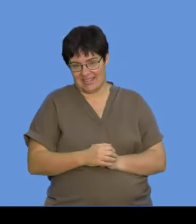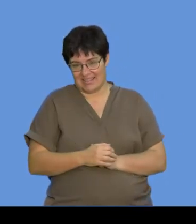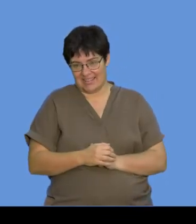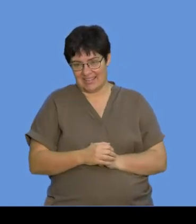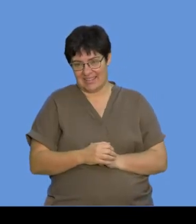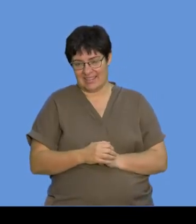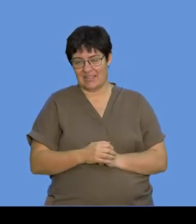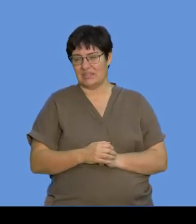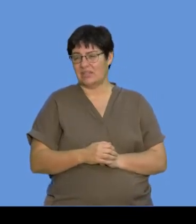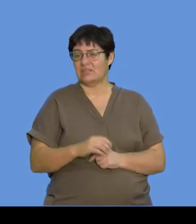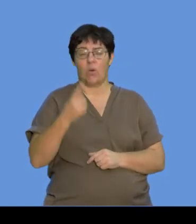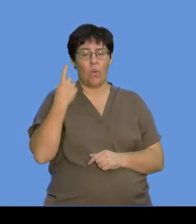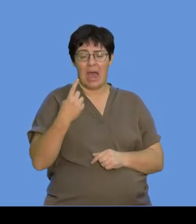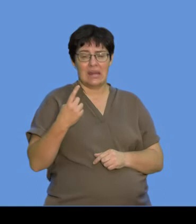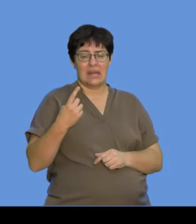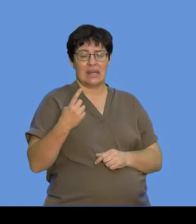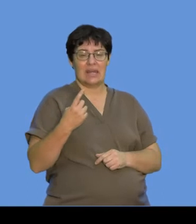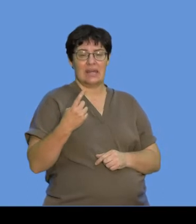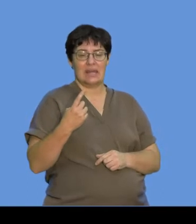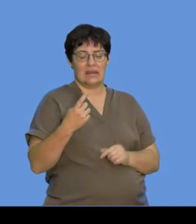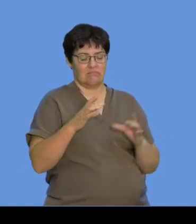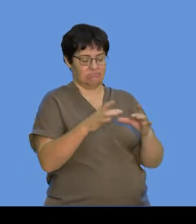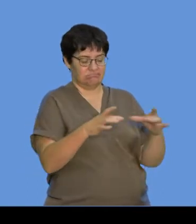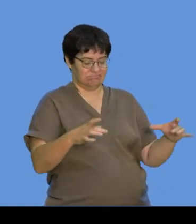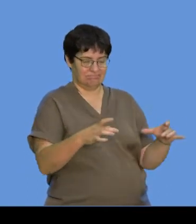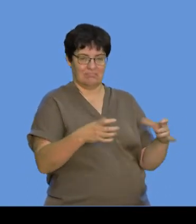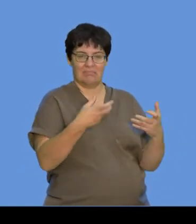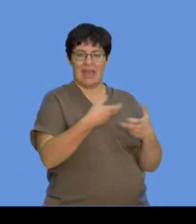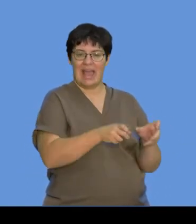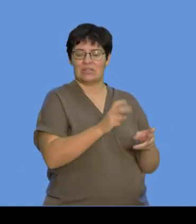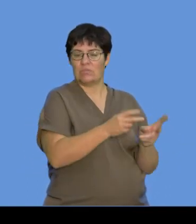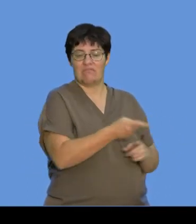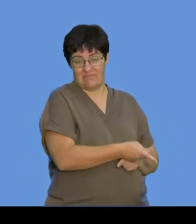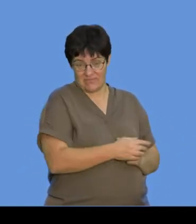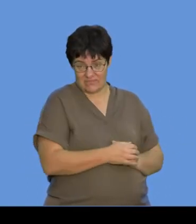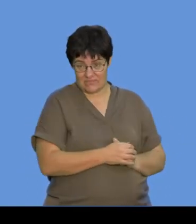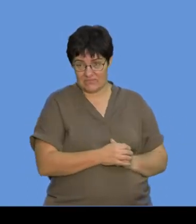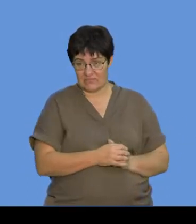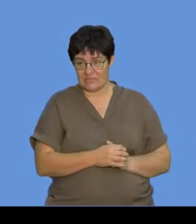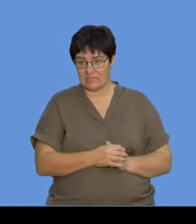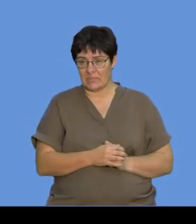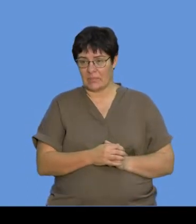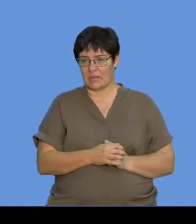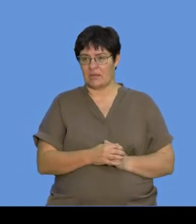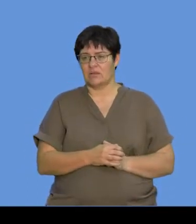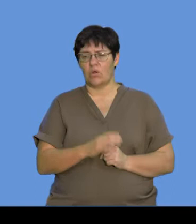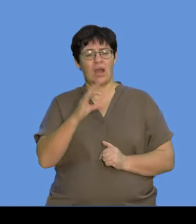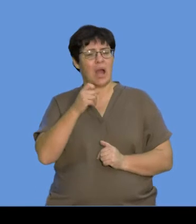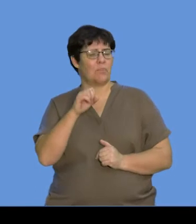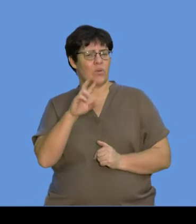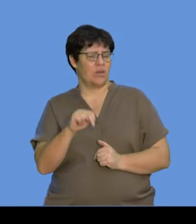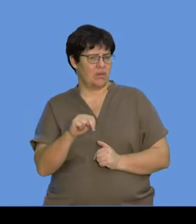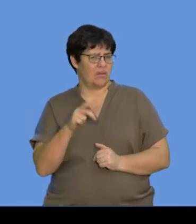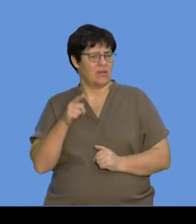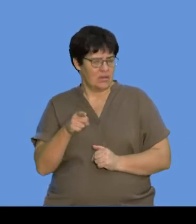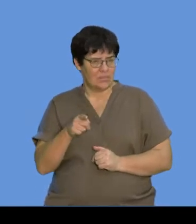Much as we can say 1 dozen represents 12, okay? But why are we saying atoms while we refer to carbon?